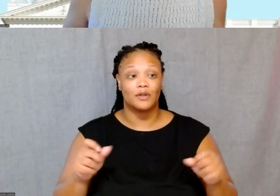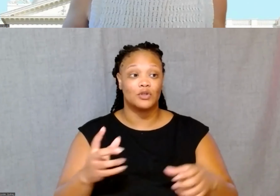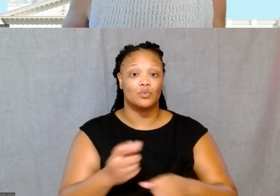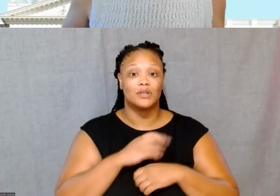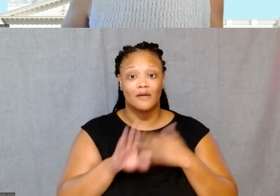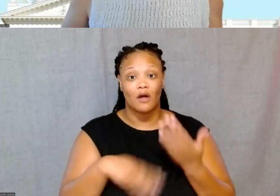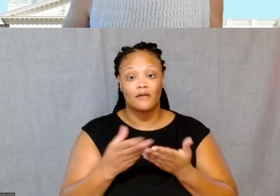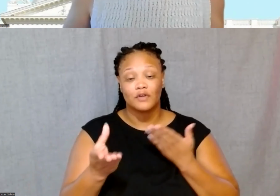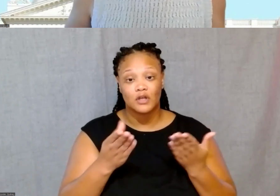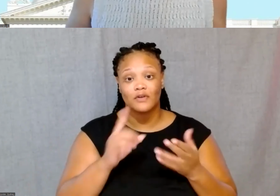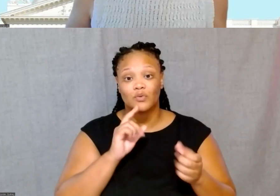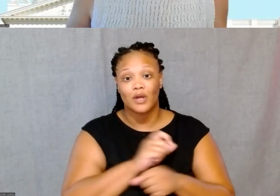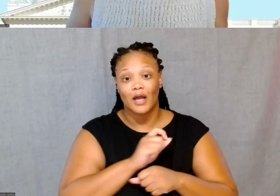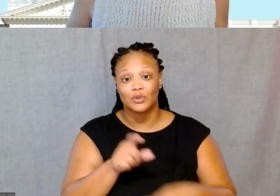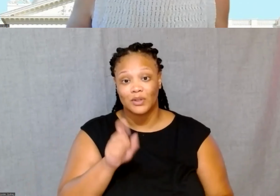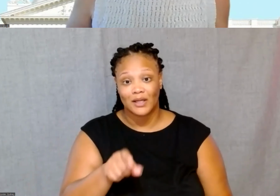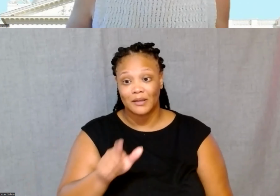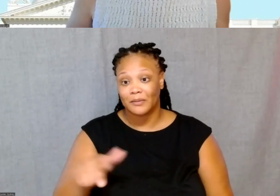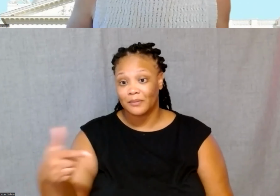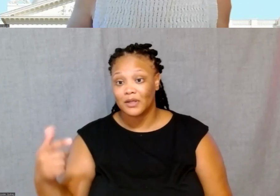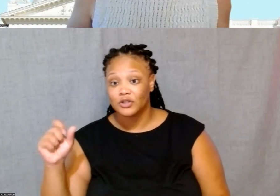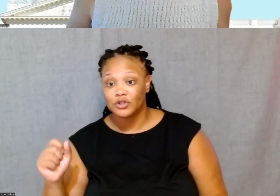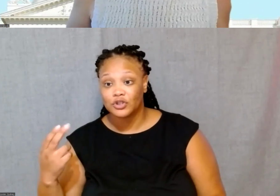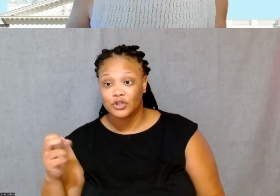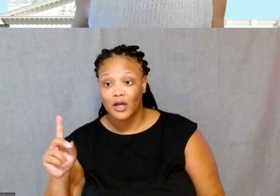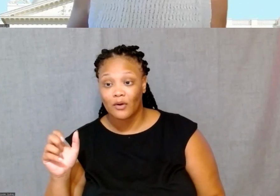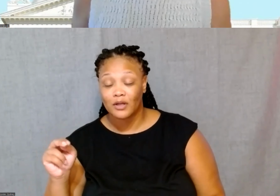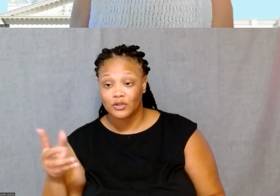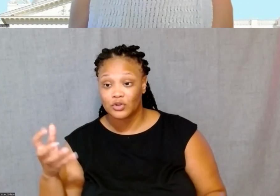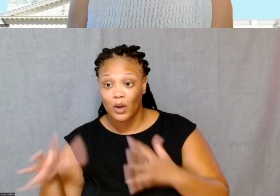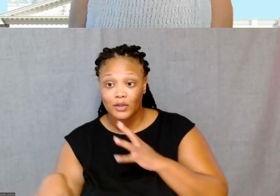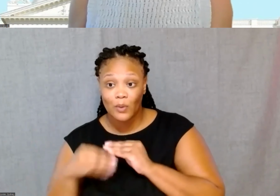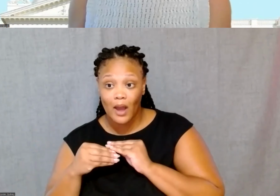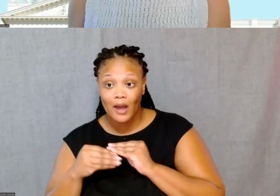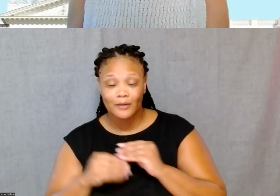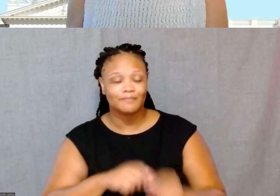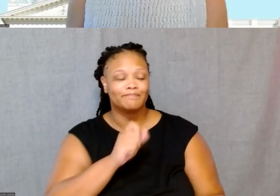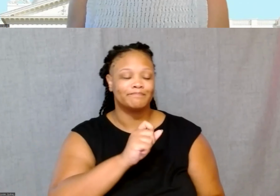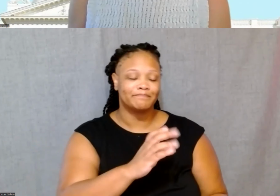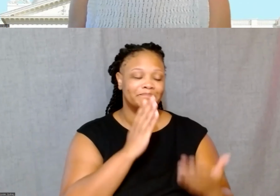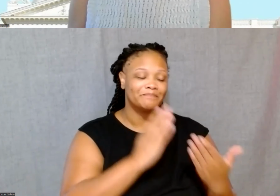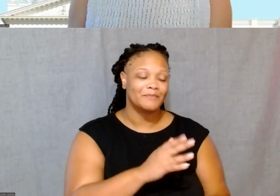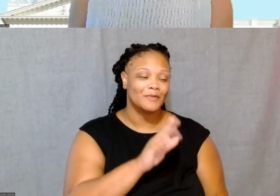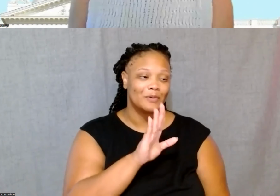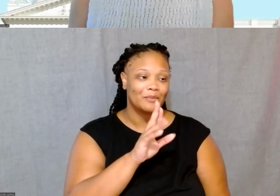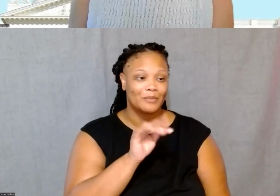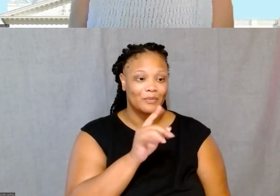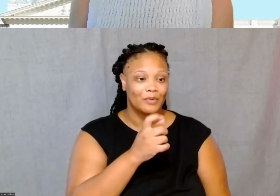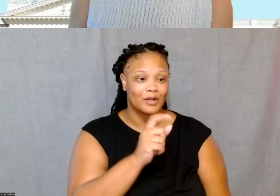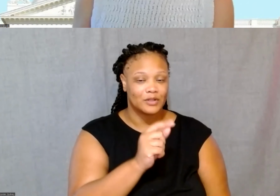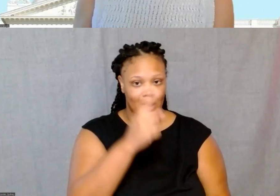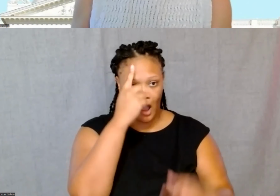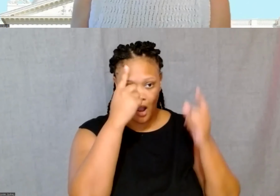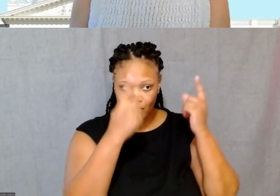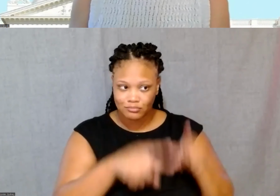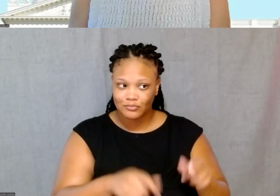need. So Sheridan, did you want to weigh in on that? Yeah. Thank you, Bridget. Completely agree, and Joe, with everything